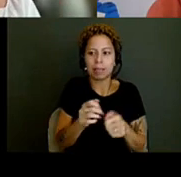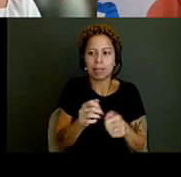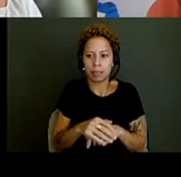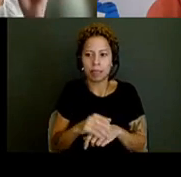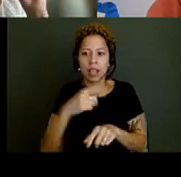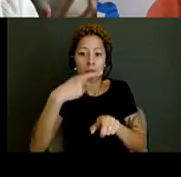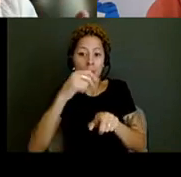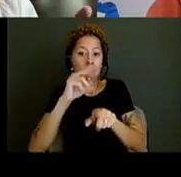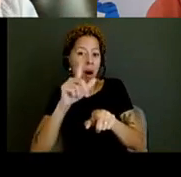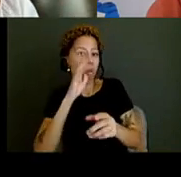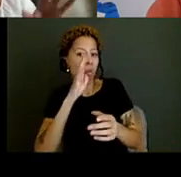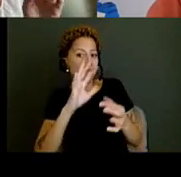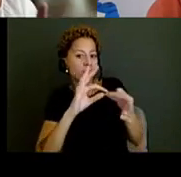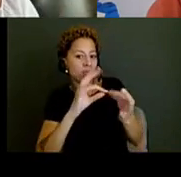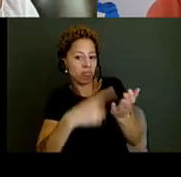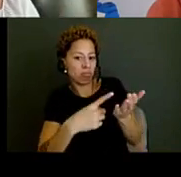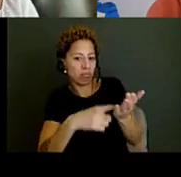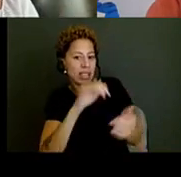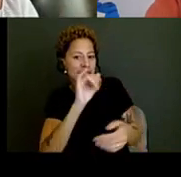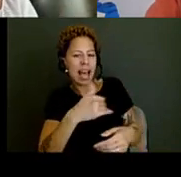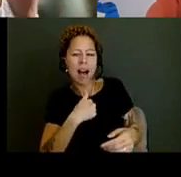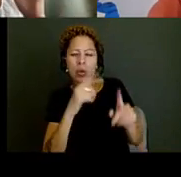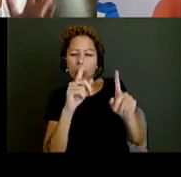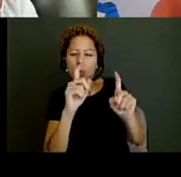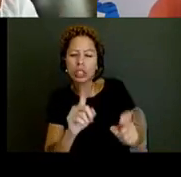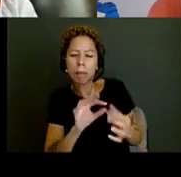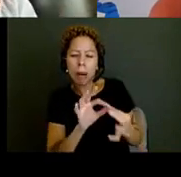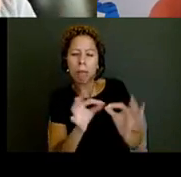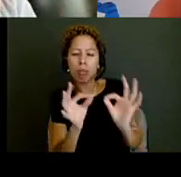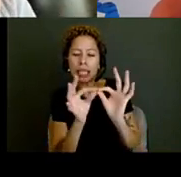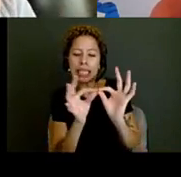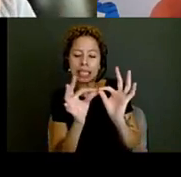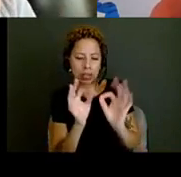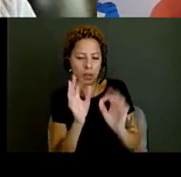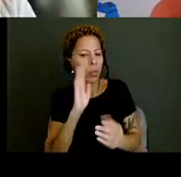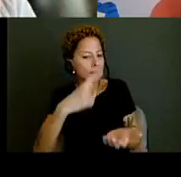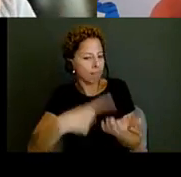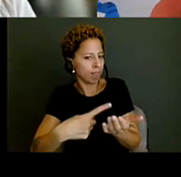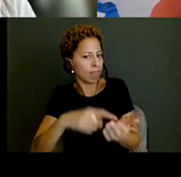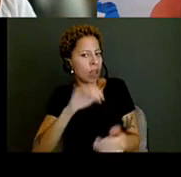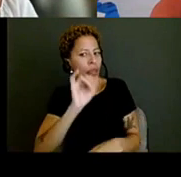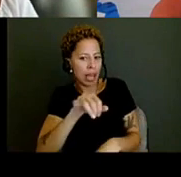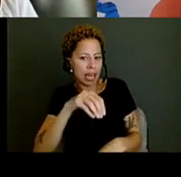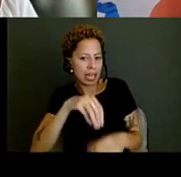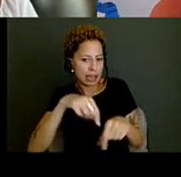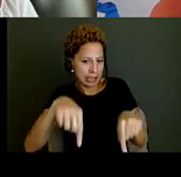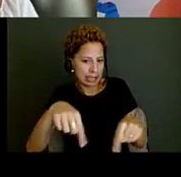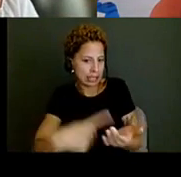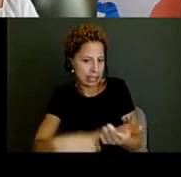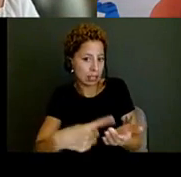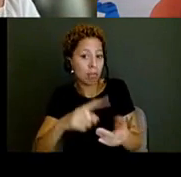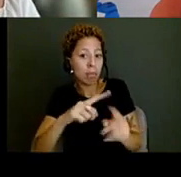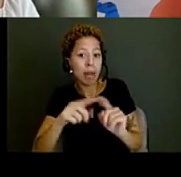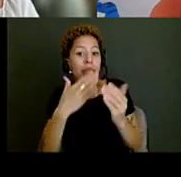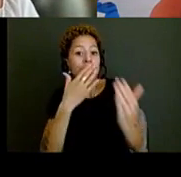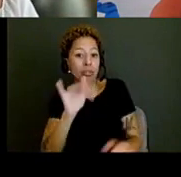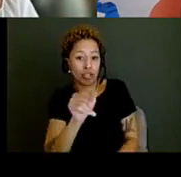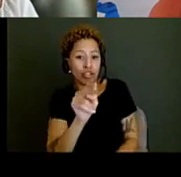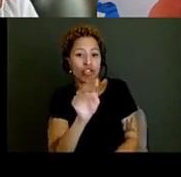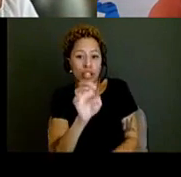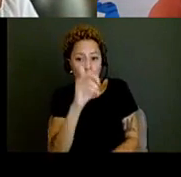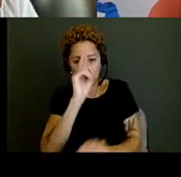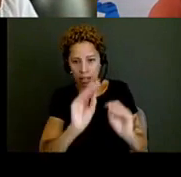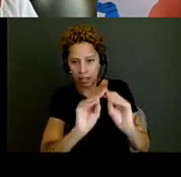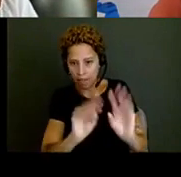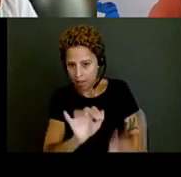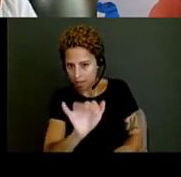a lot of that. I know there's a question about pricing from the tool, so we will have that covered as well in the discussion. But thank you, Jane, for